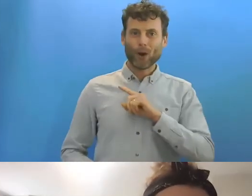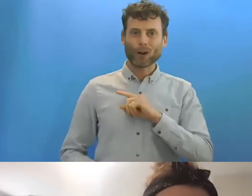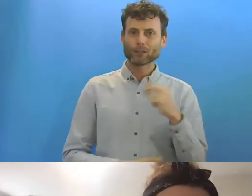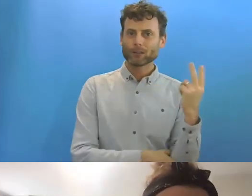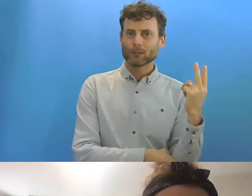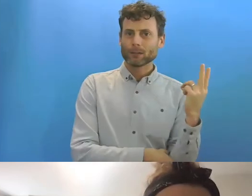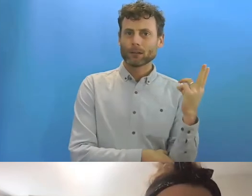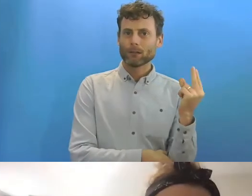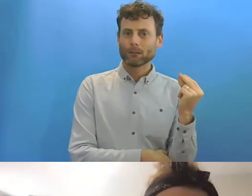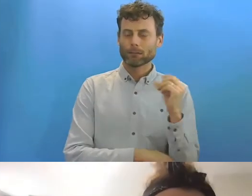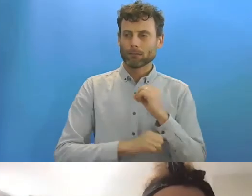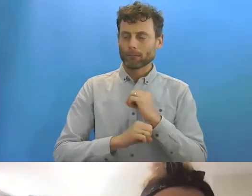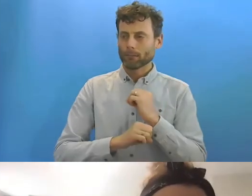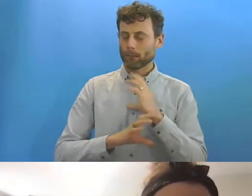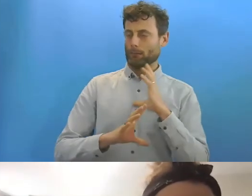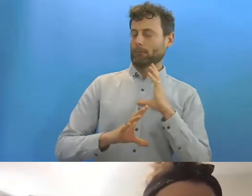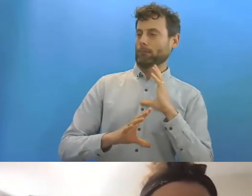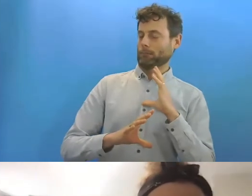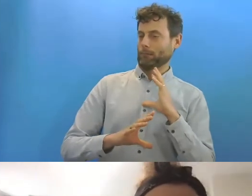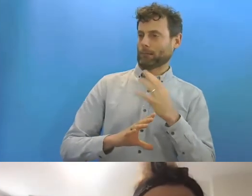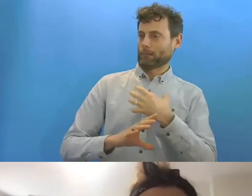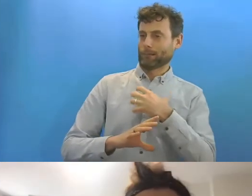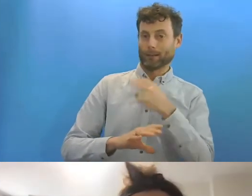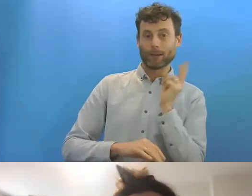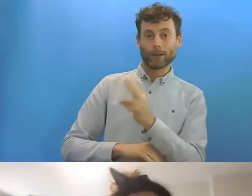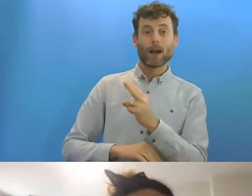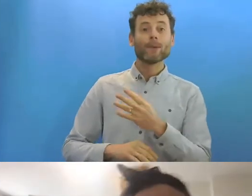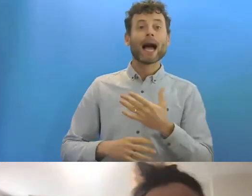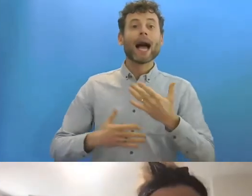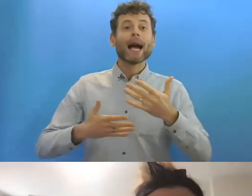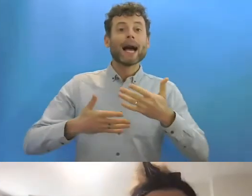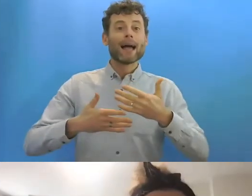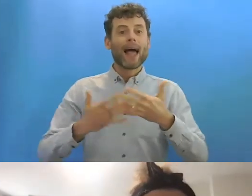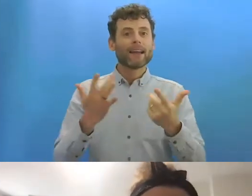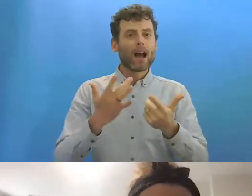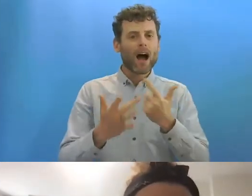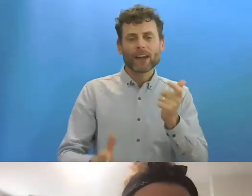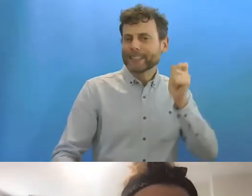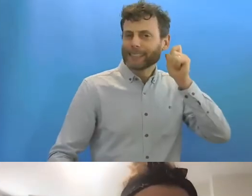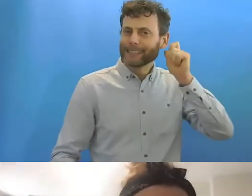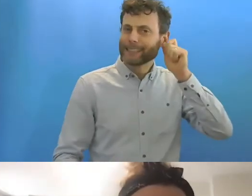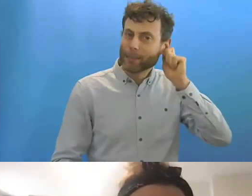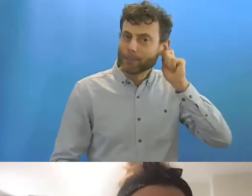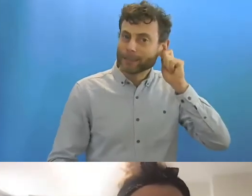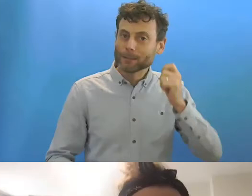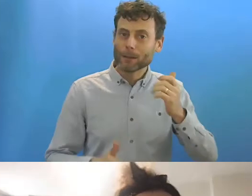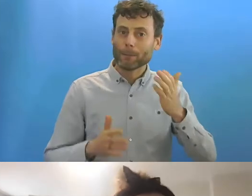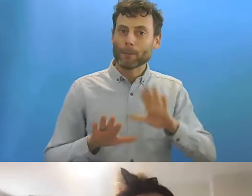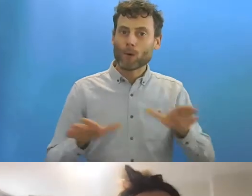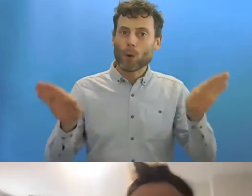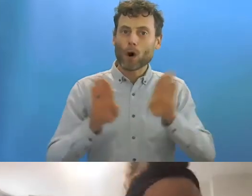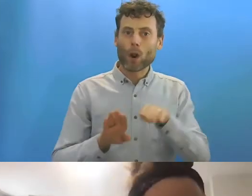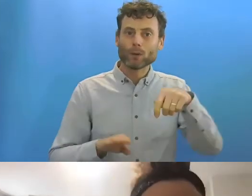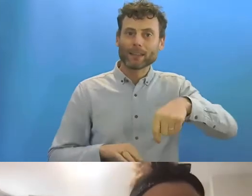can be really, really useful. Any other top tips for this week before we close the session?